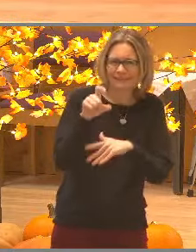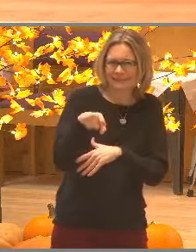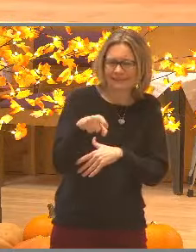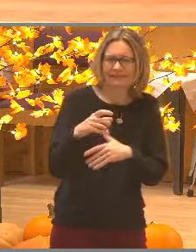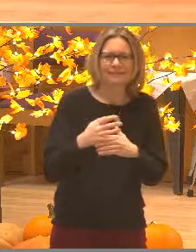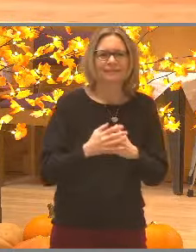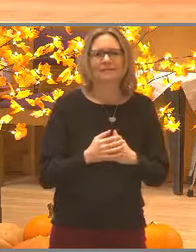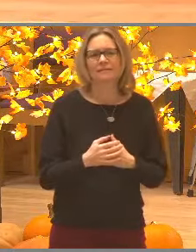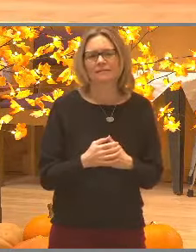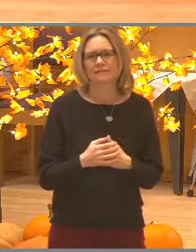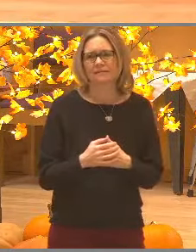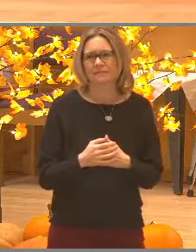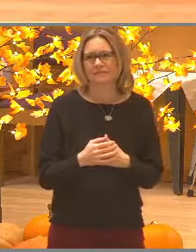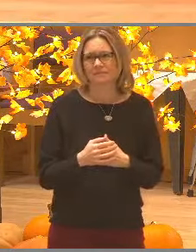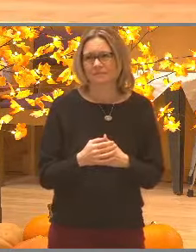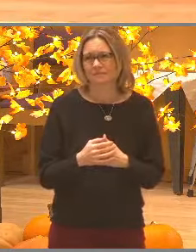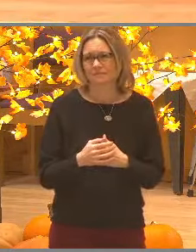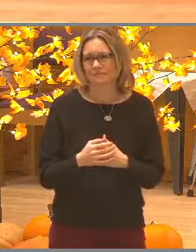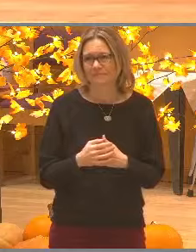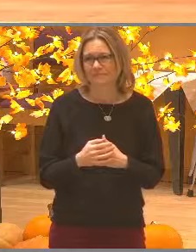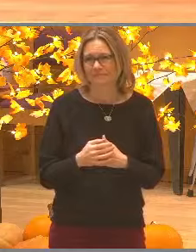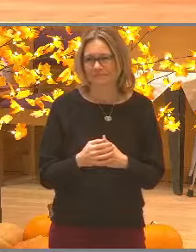potential is, as David said,